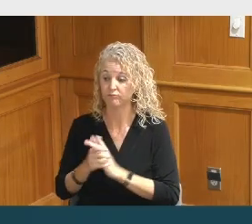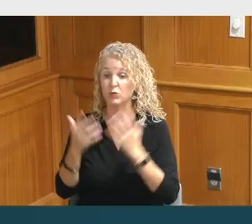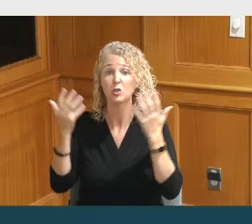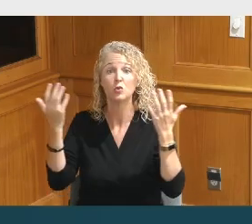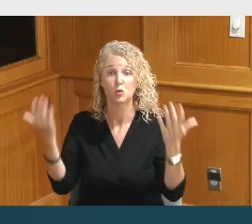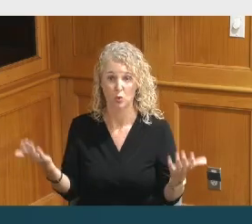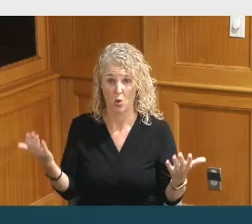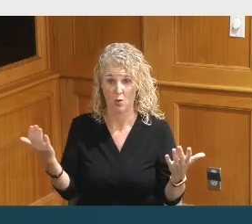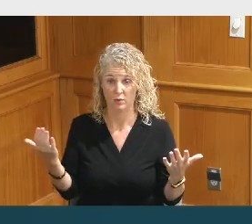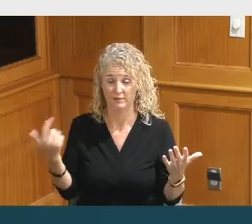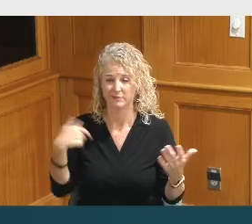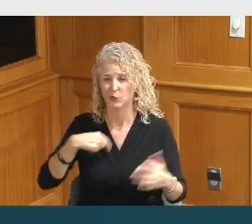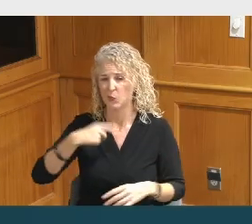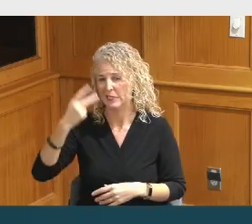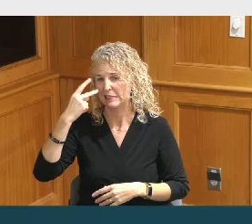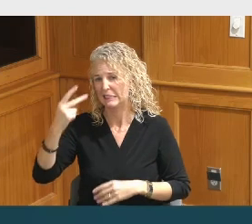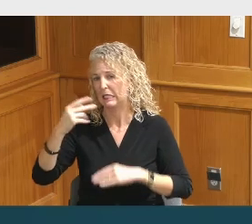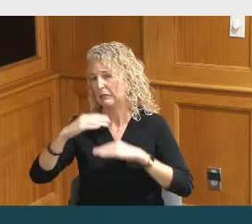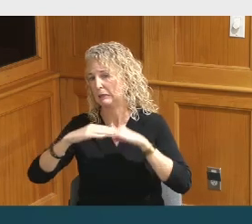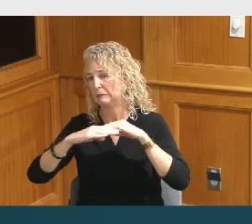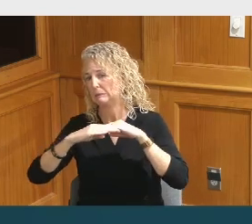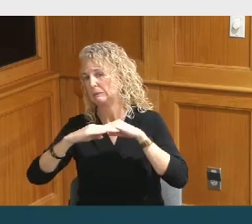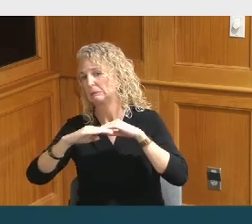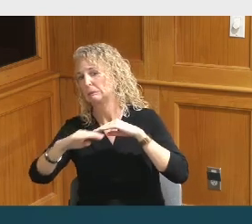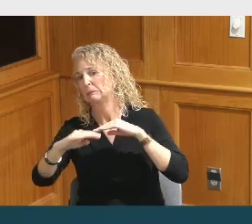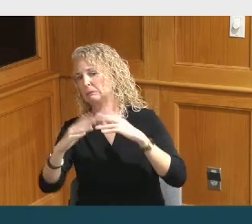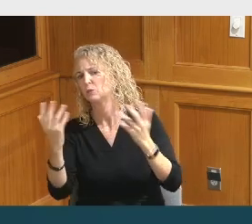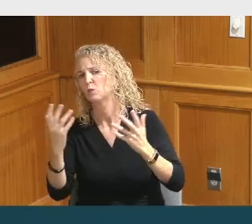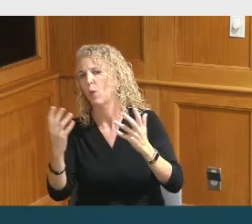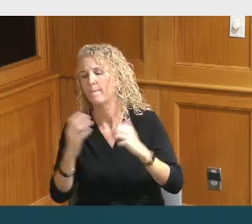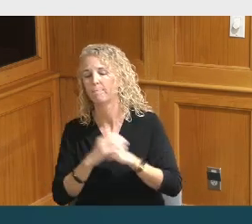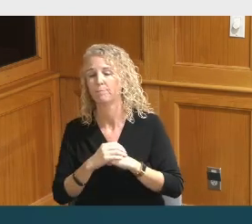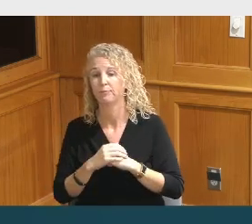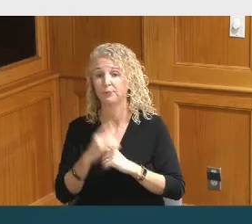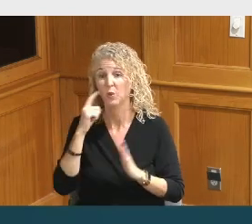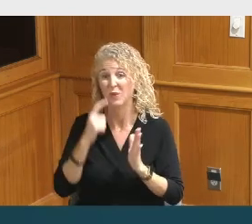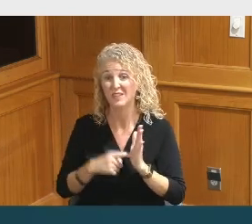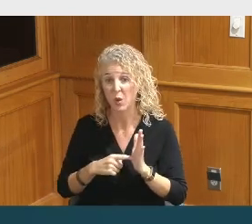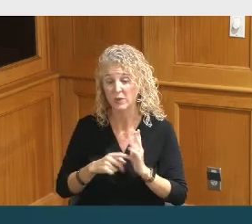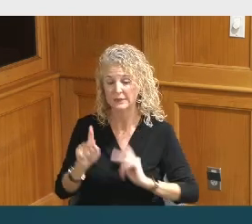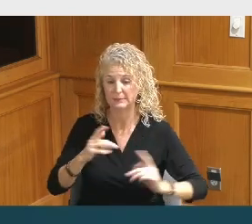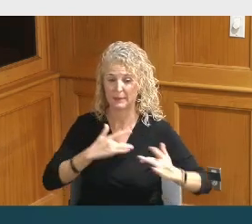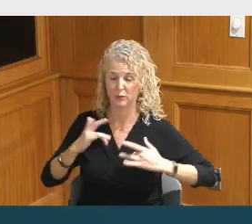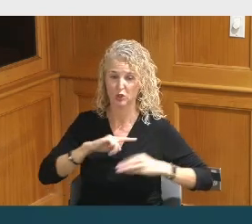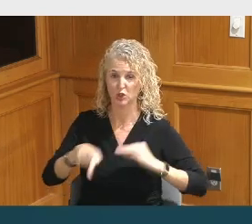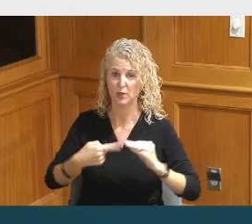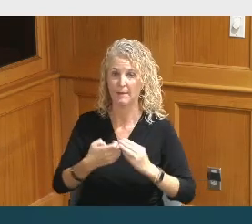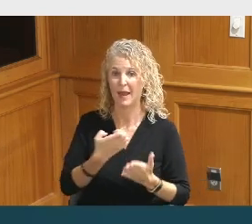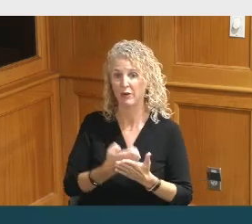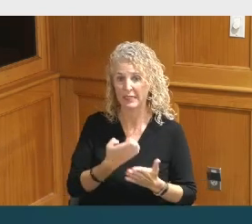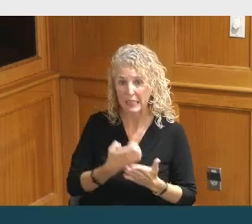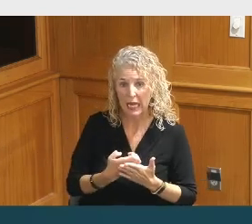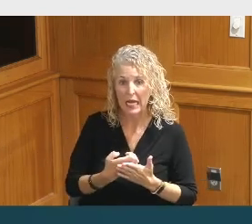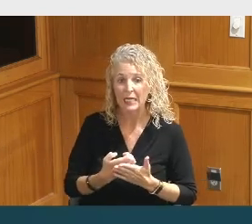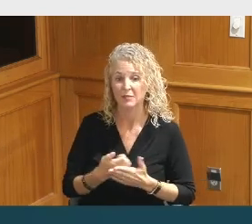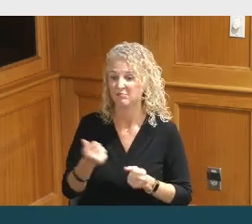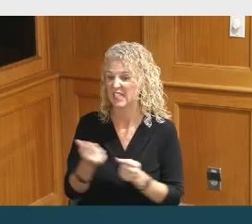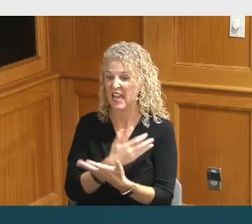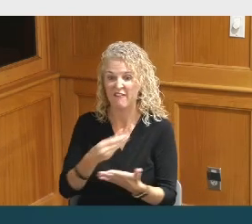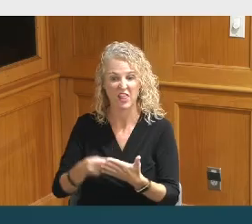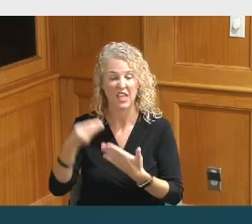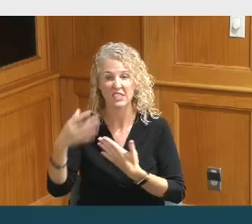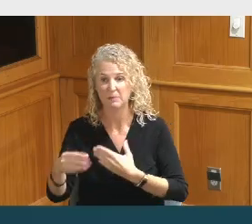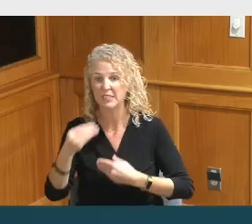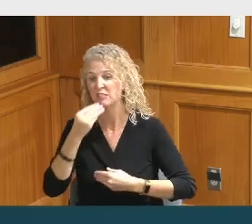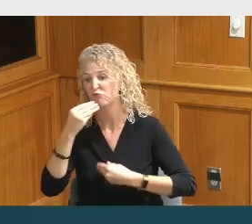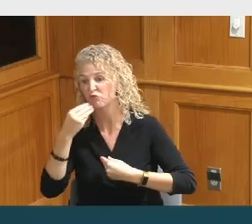So what are the trends, as I mentioned, that we're seeing in our program? It's, again, the concerns about the economy, cost of living, right? Groceries